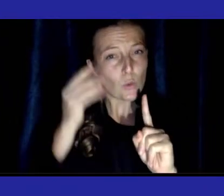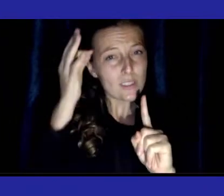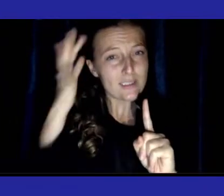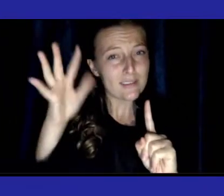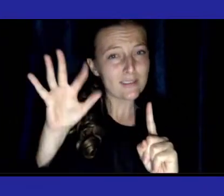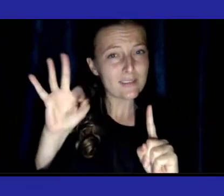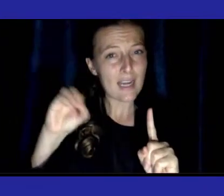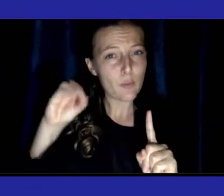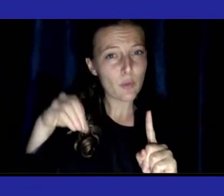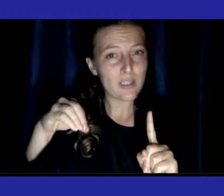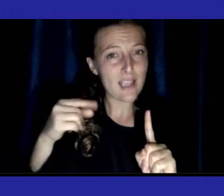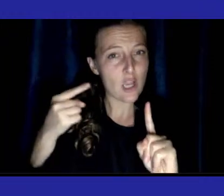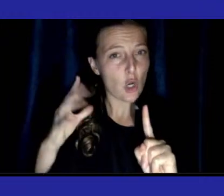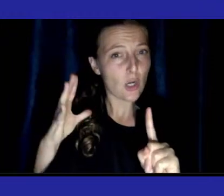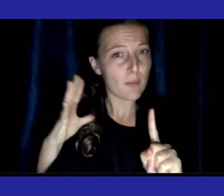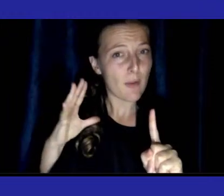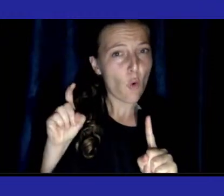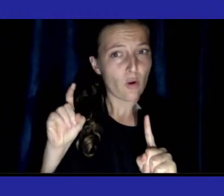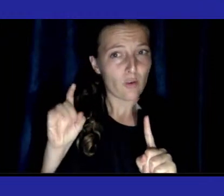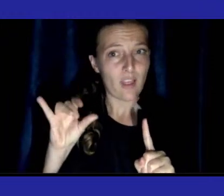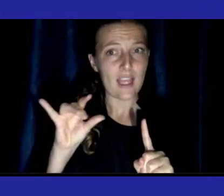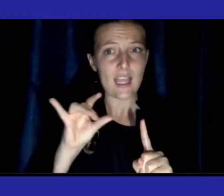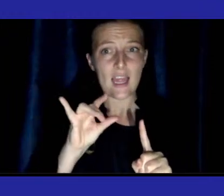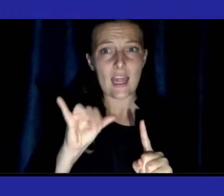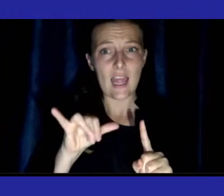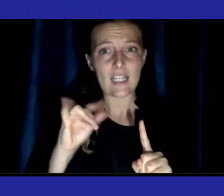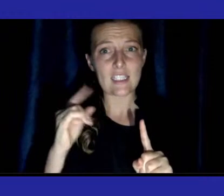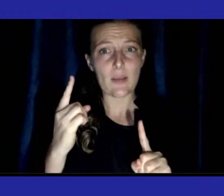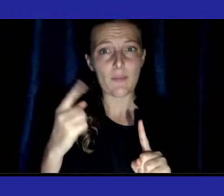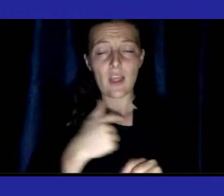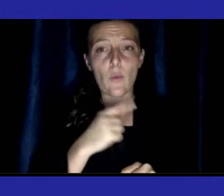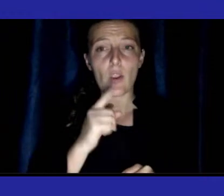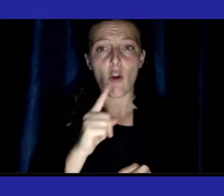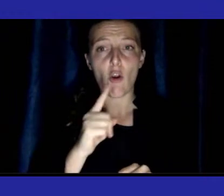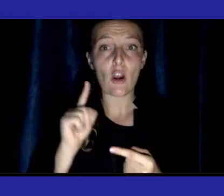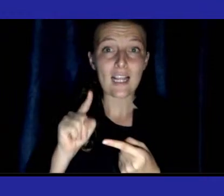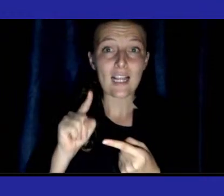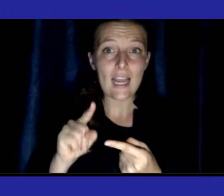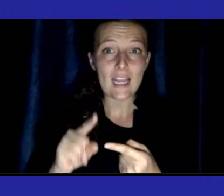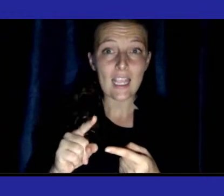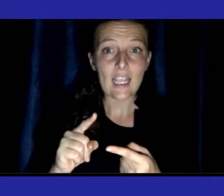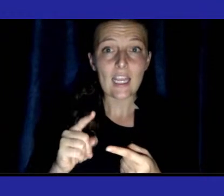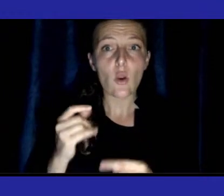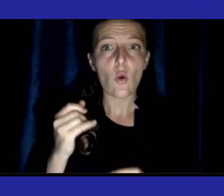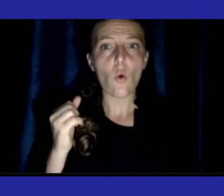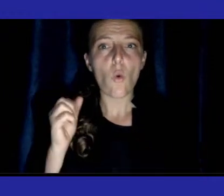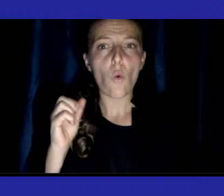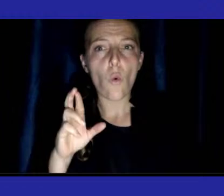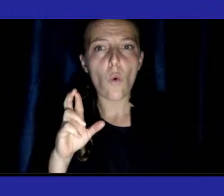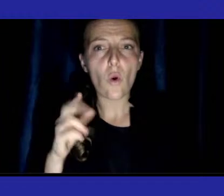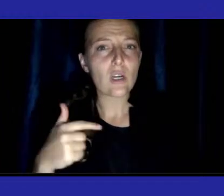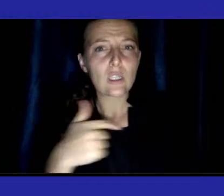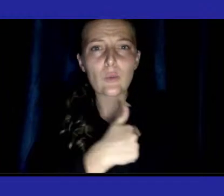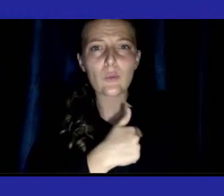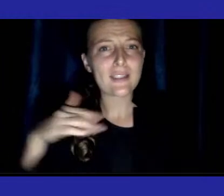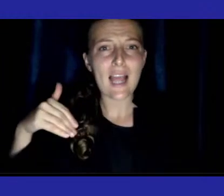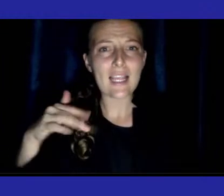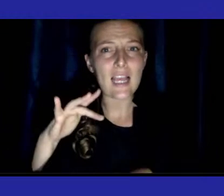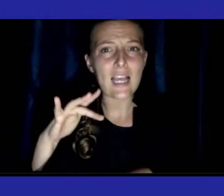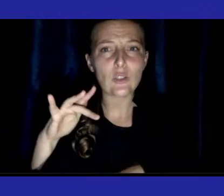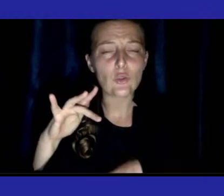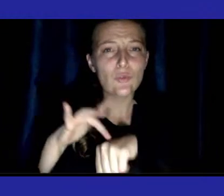is something that we're declining in, or is it, we haven't quite reached? It's page